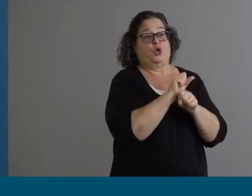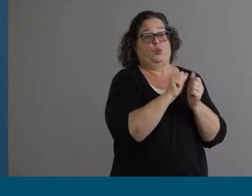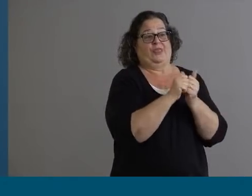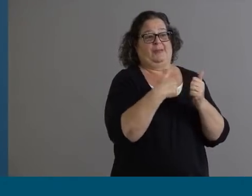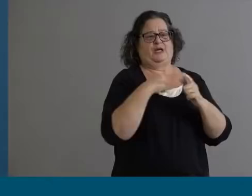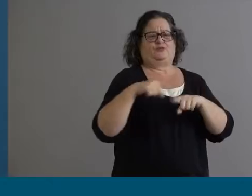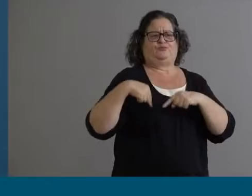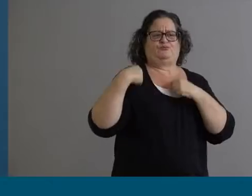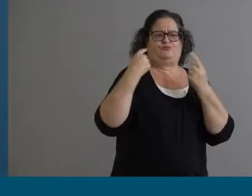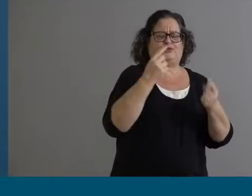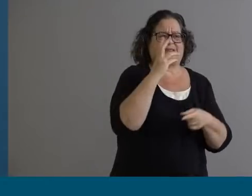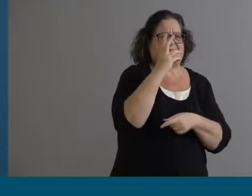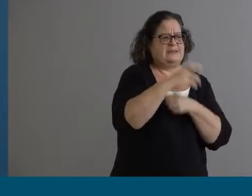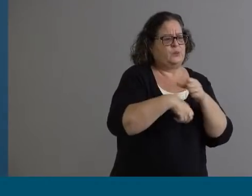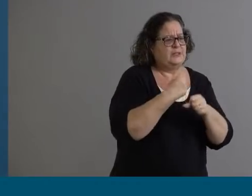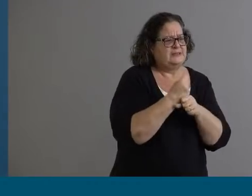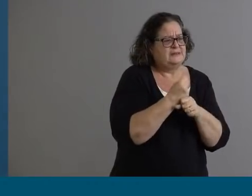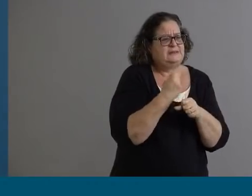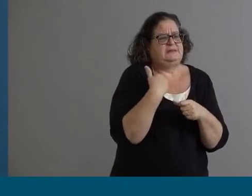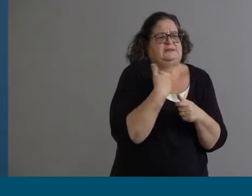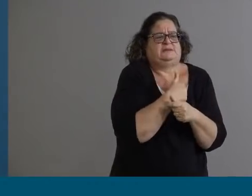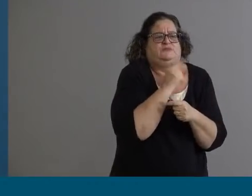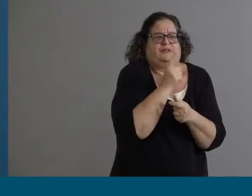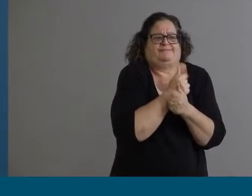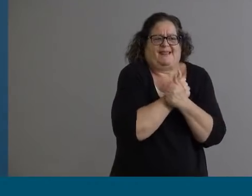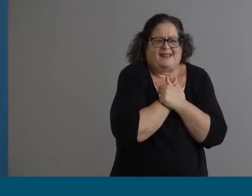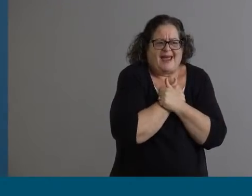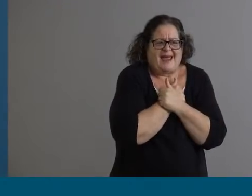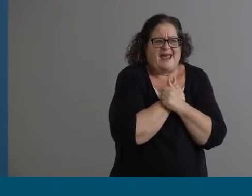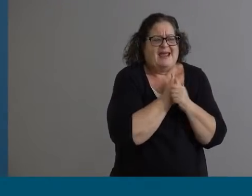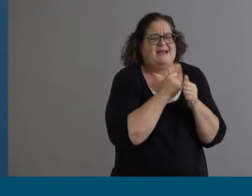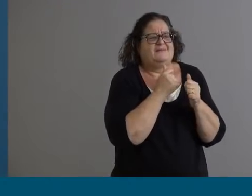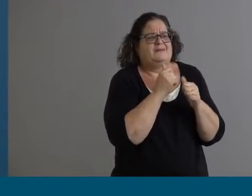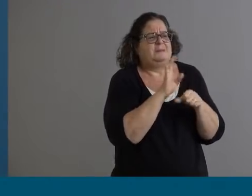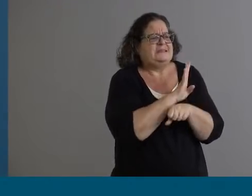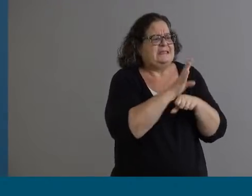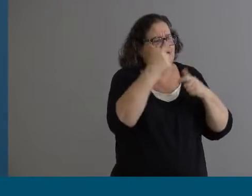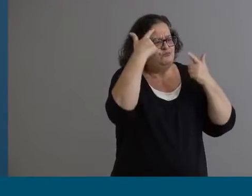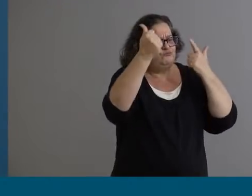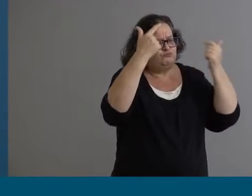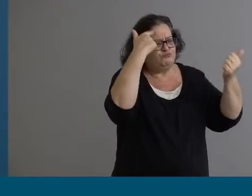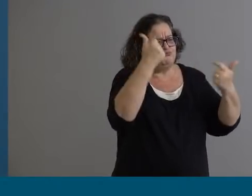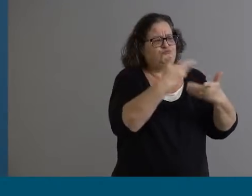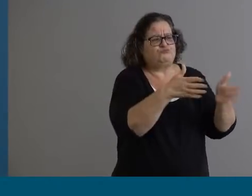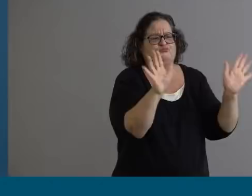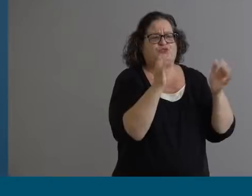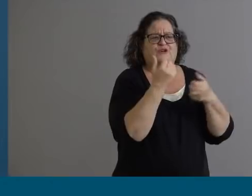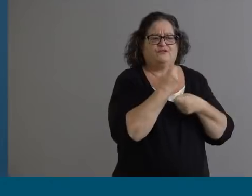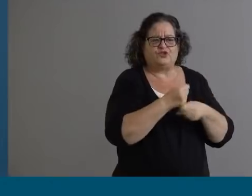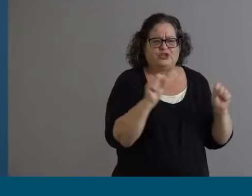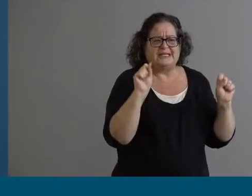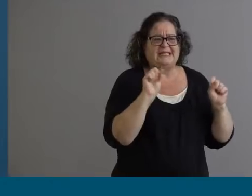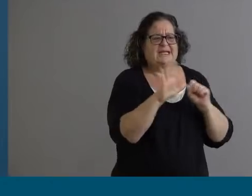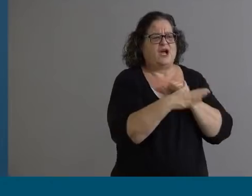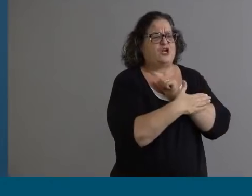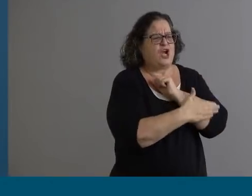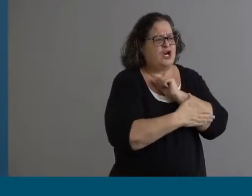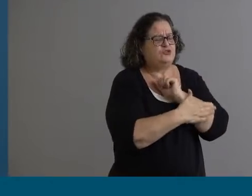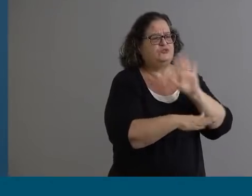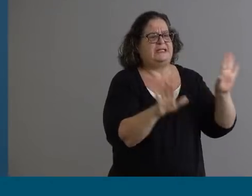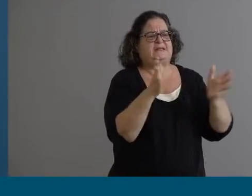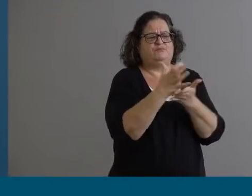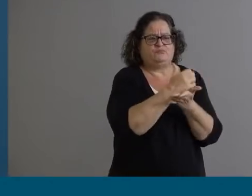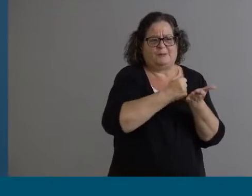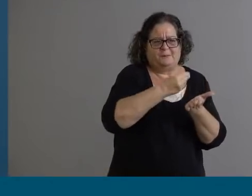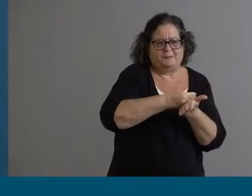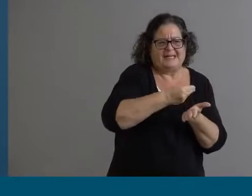and Adam Smith. In a pandemic, in an effort to protect lives